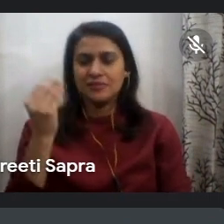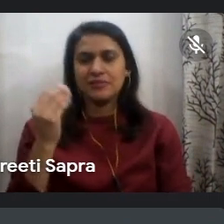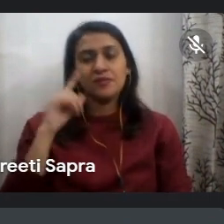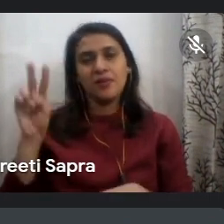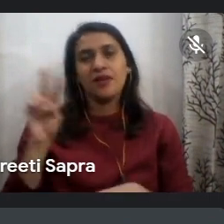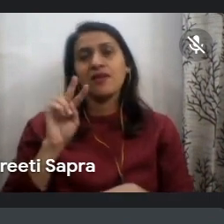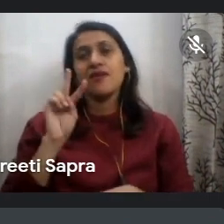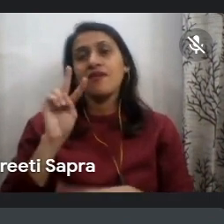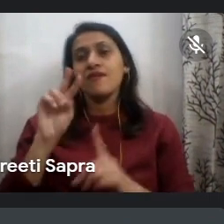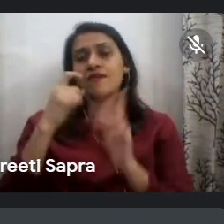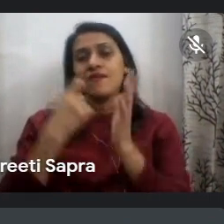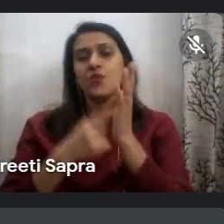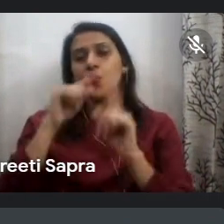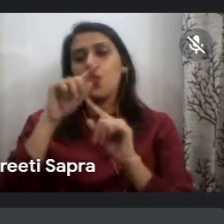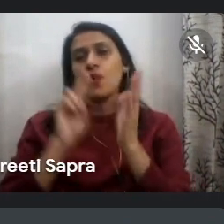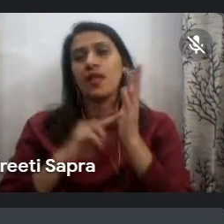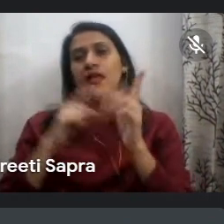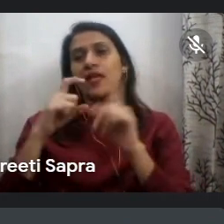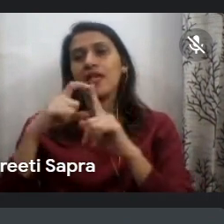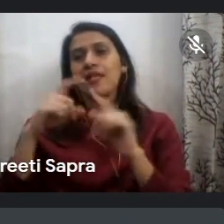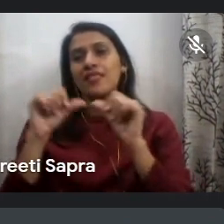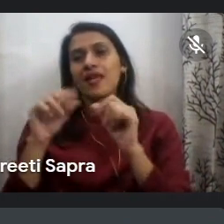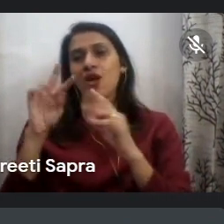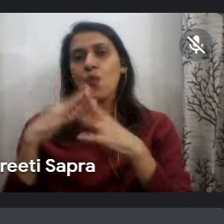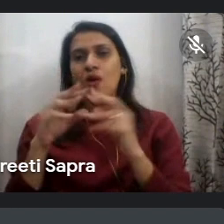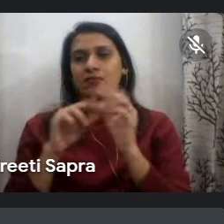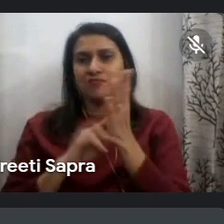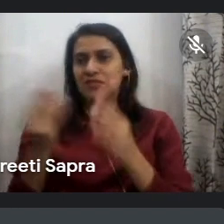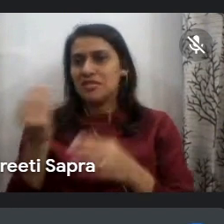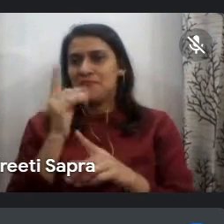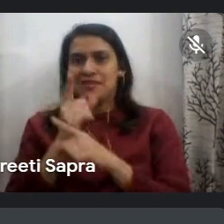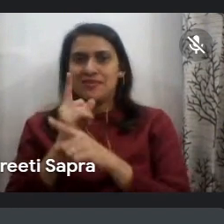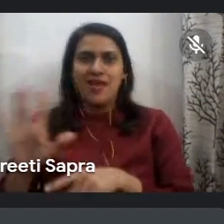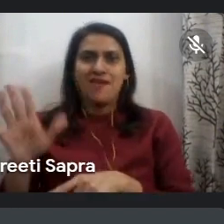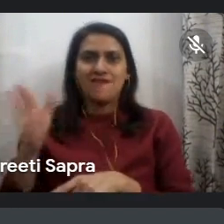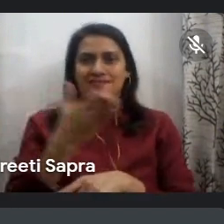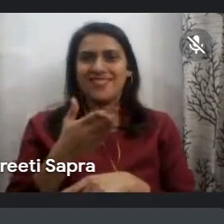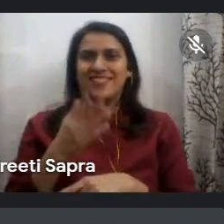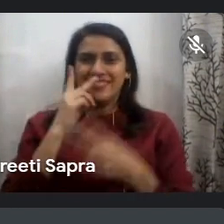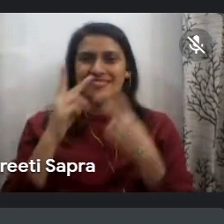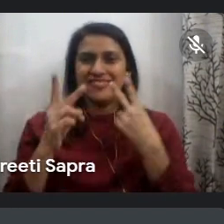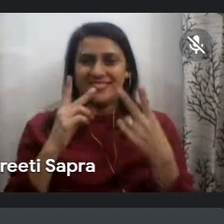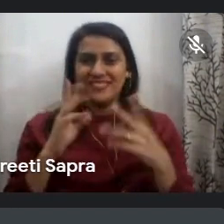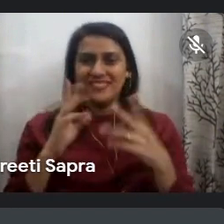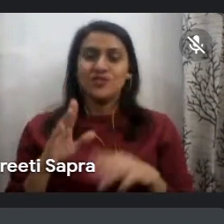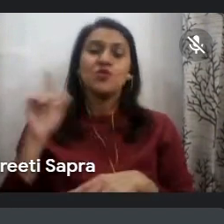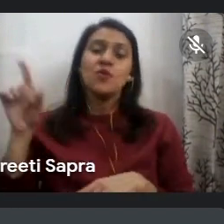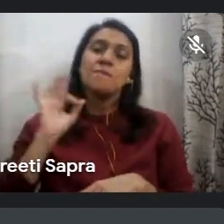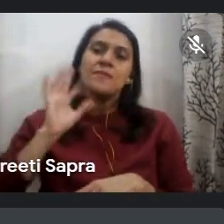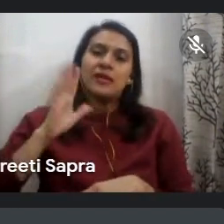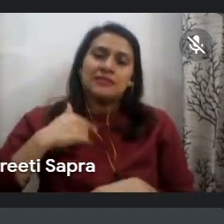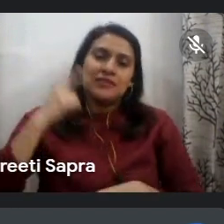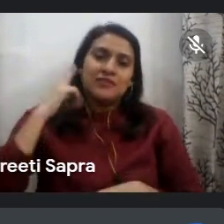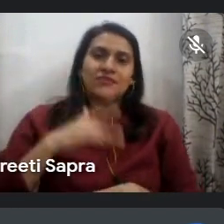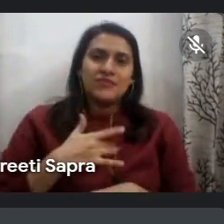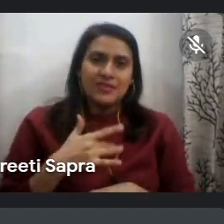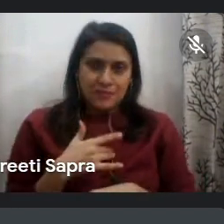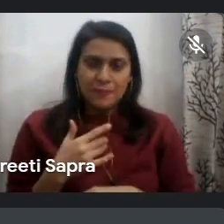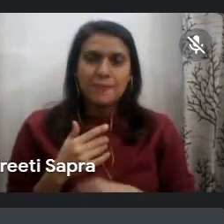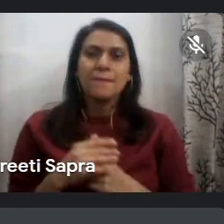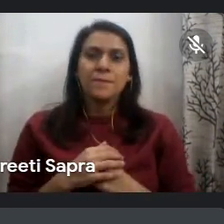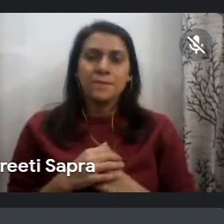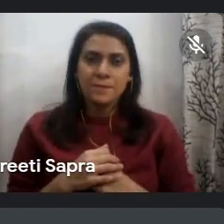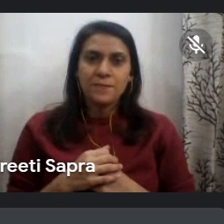Vrindavan Education Trust, where some of the teachers are here as well. I work at a school called Linguaphile Skills Hub. I'll drop both